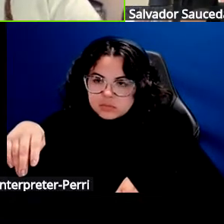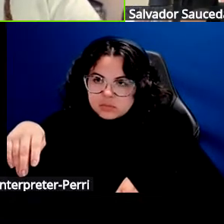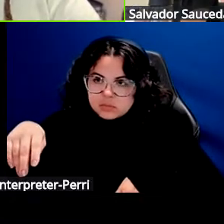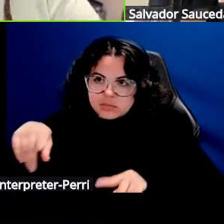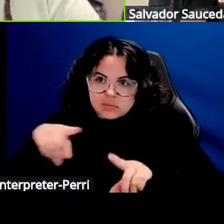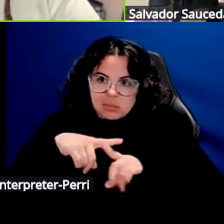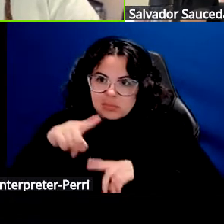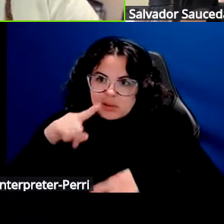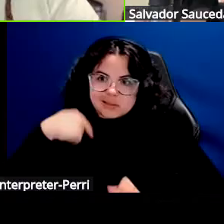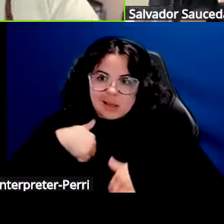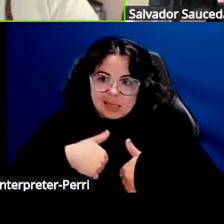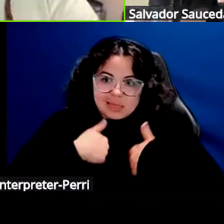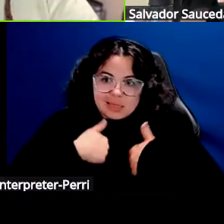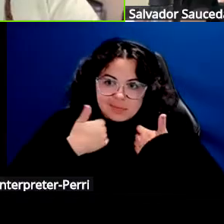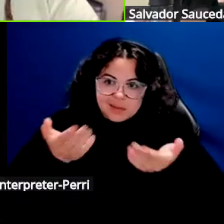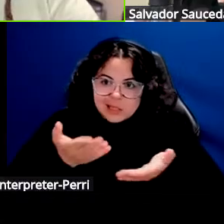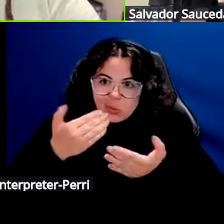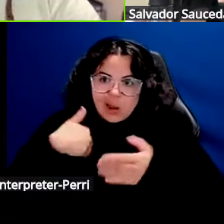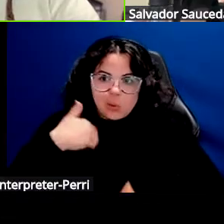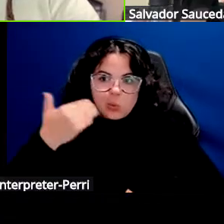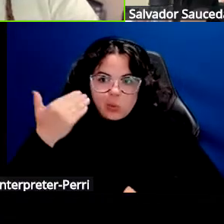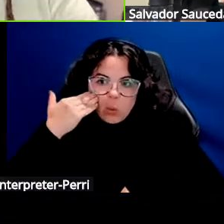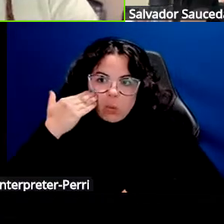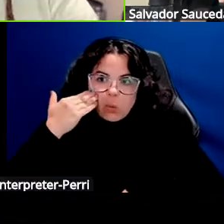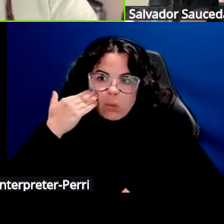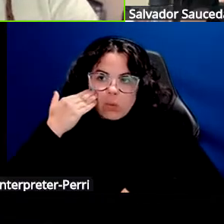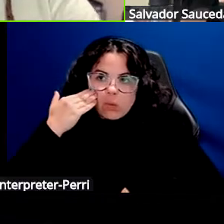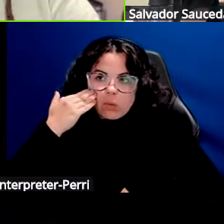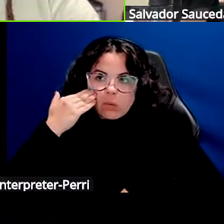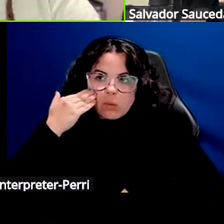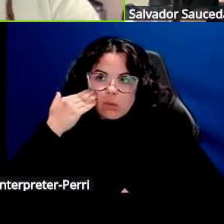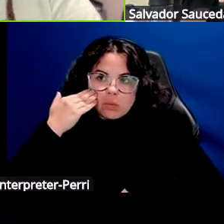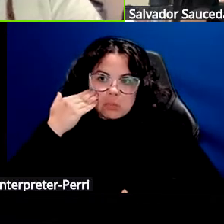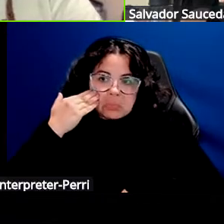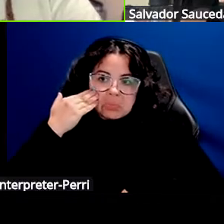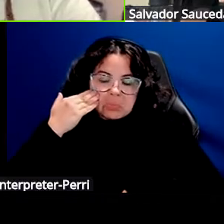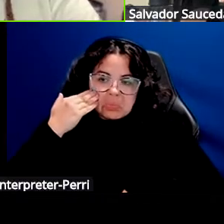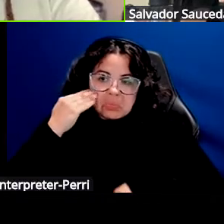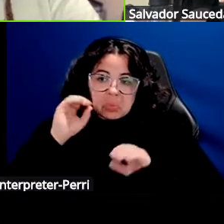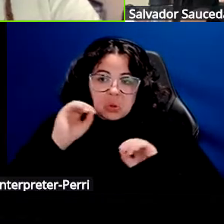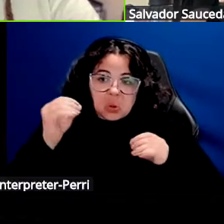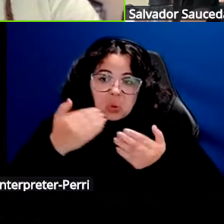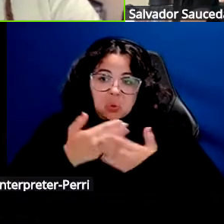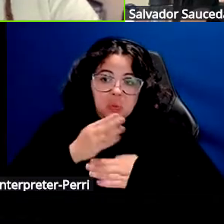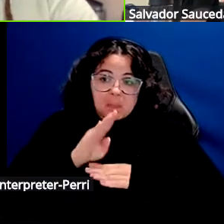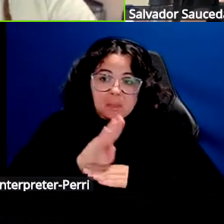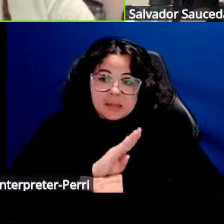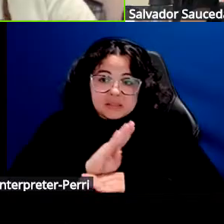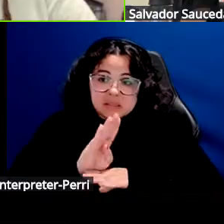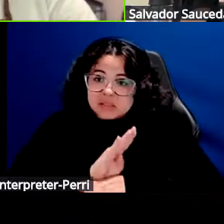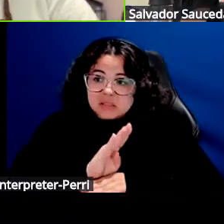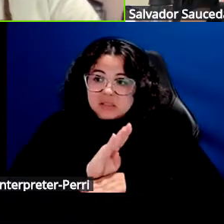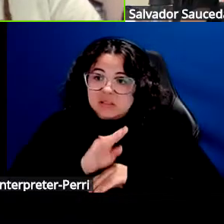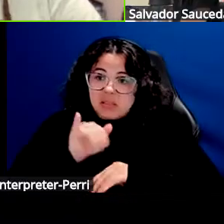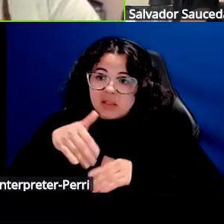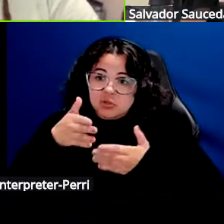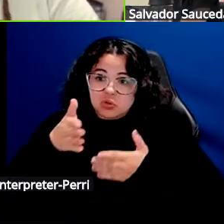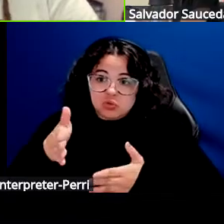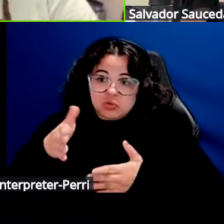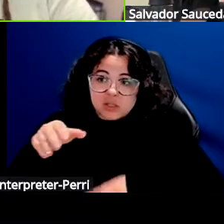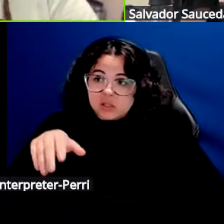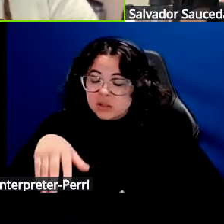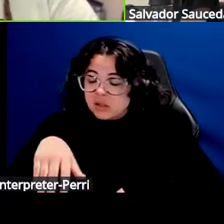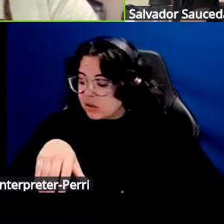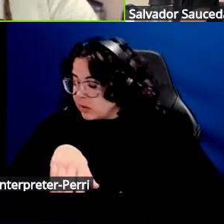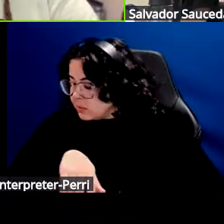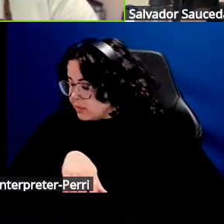live here, I know for sure that we don't have any new businesses on Oakey Street other than